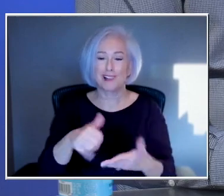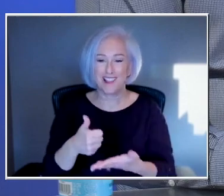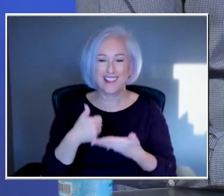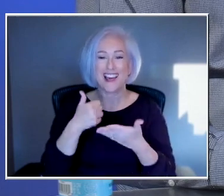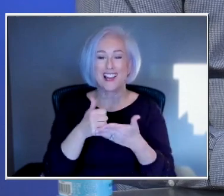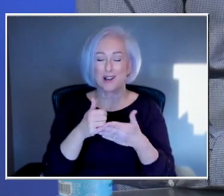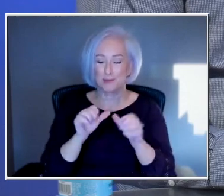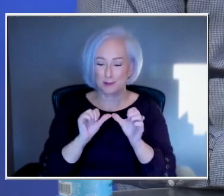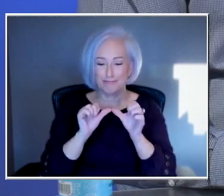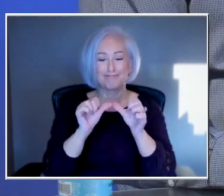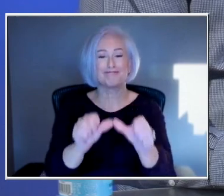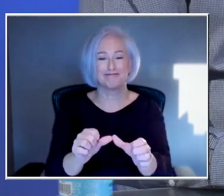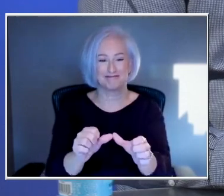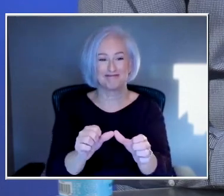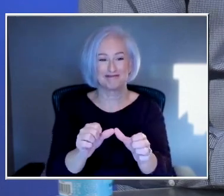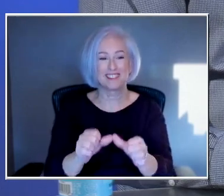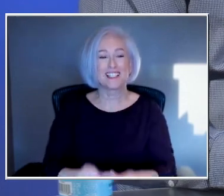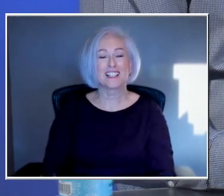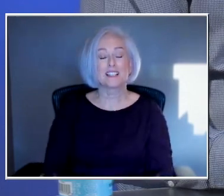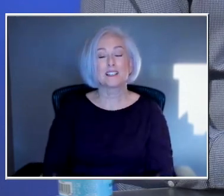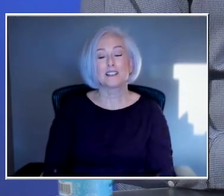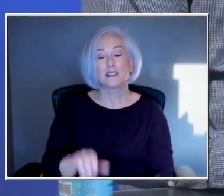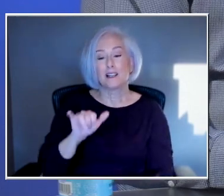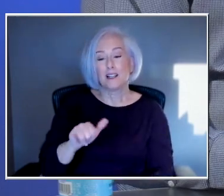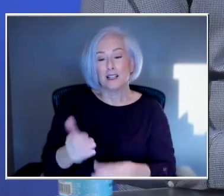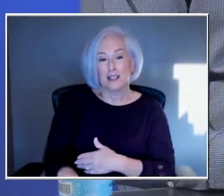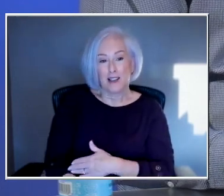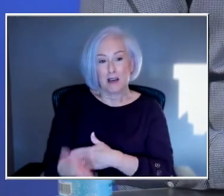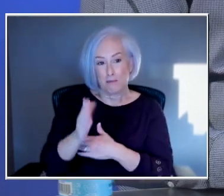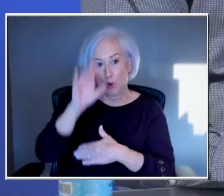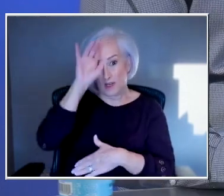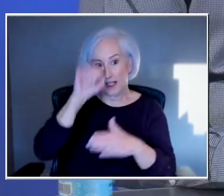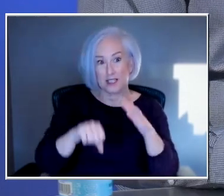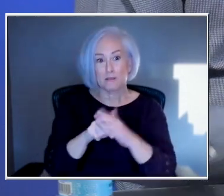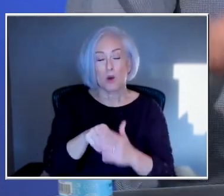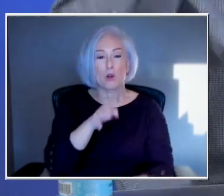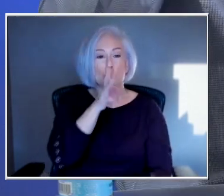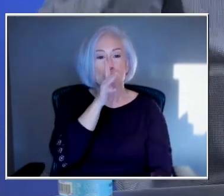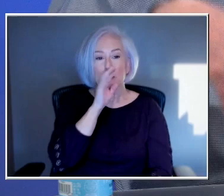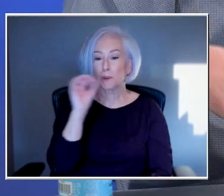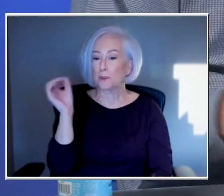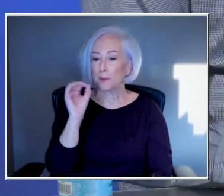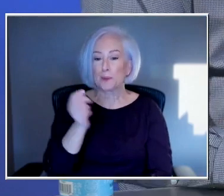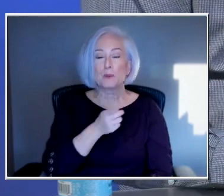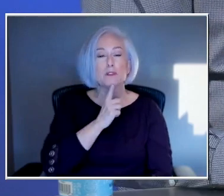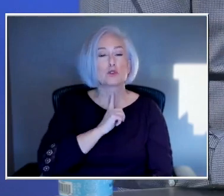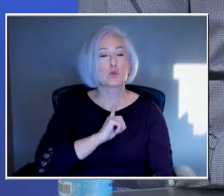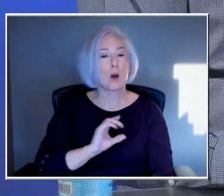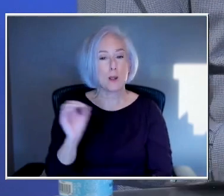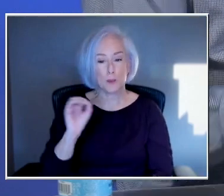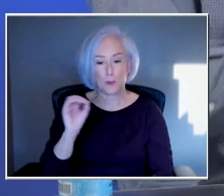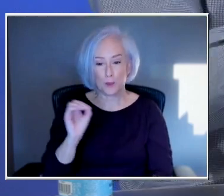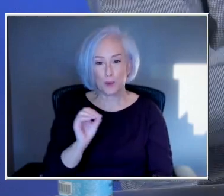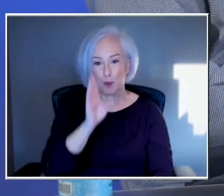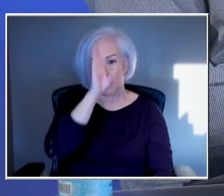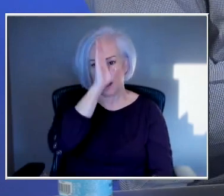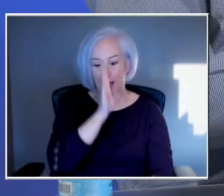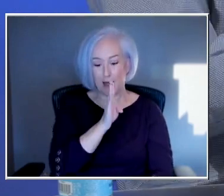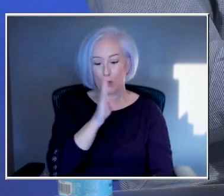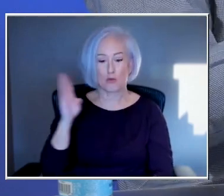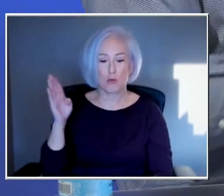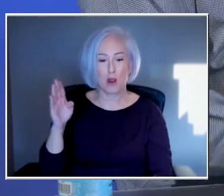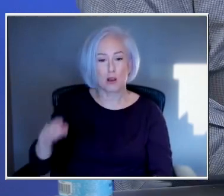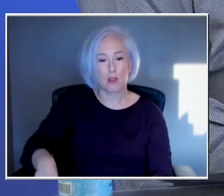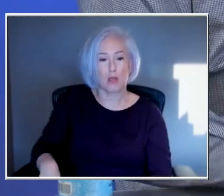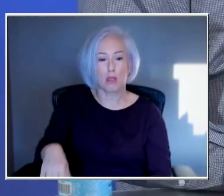important. And the morning of her stroke, she couldn't speak, she couldn't swallow, and her whole right side was dead. To,